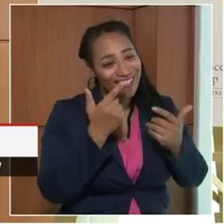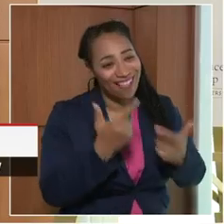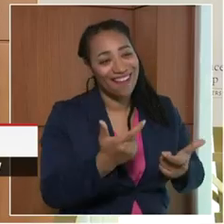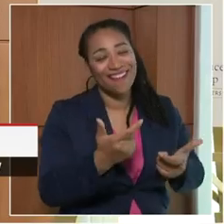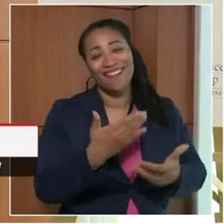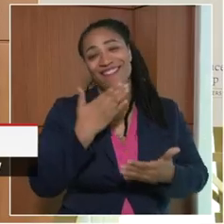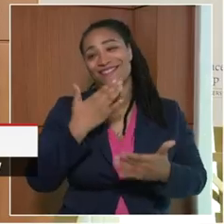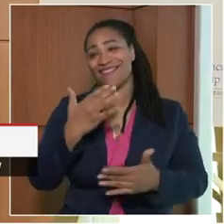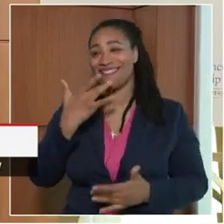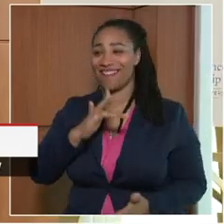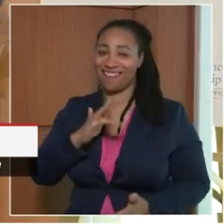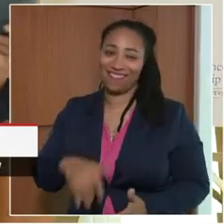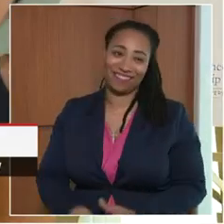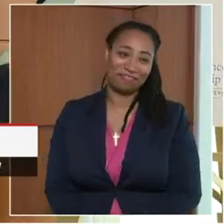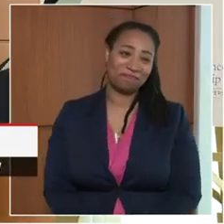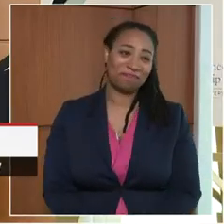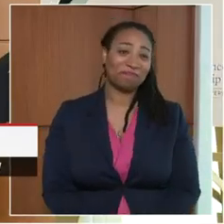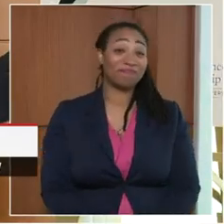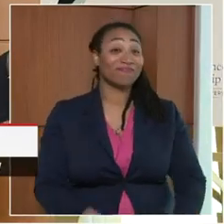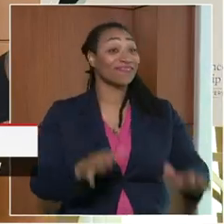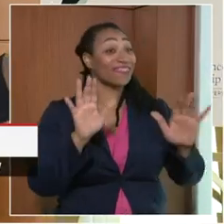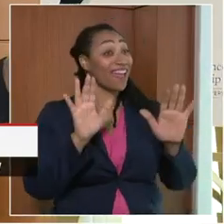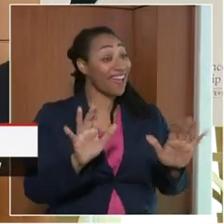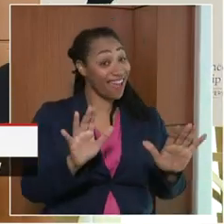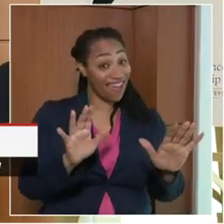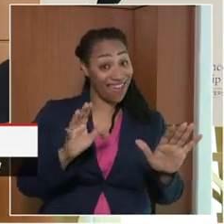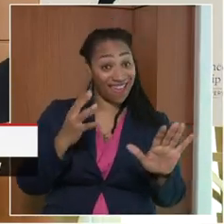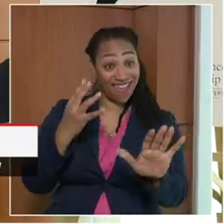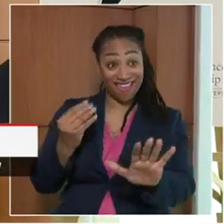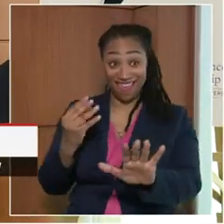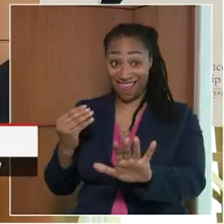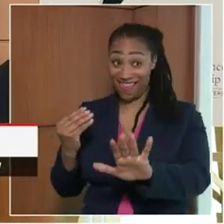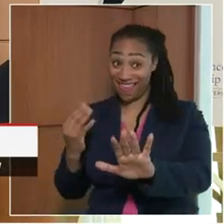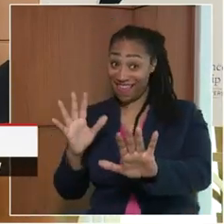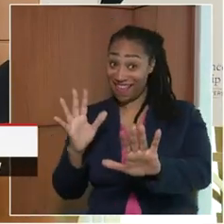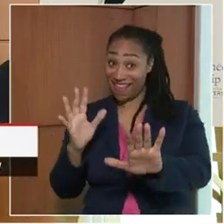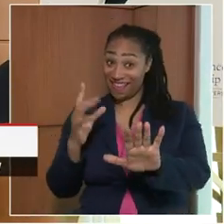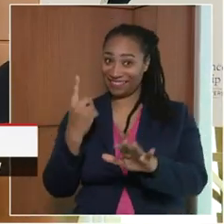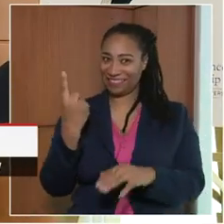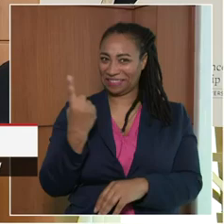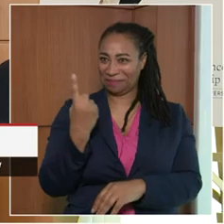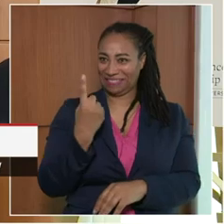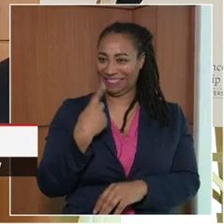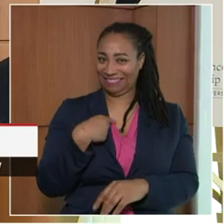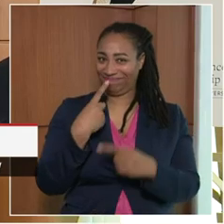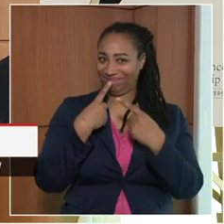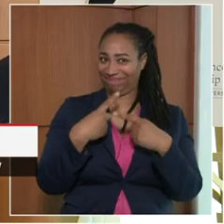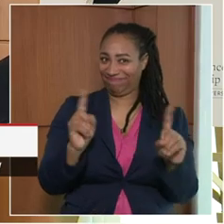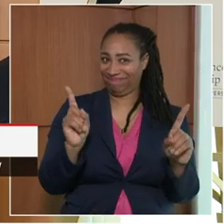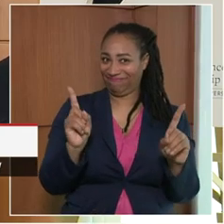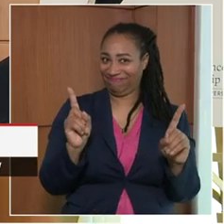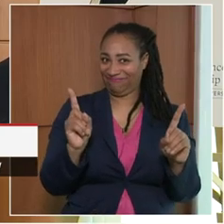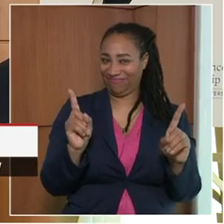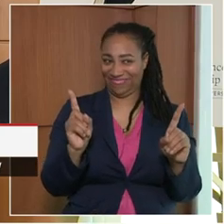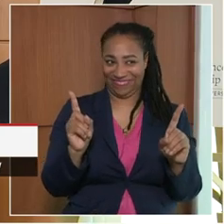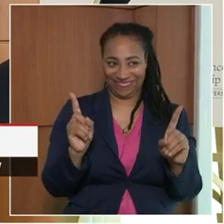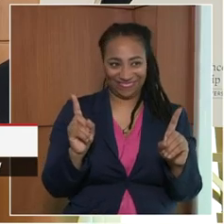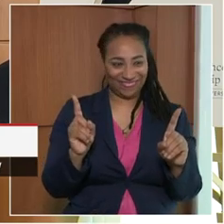And I get to proclaim something. Today, this month, actually,